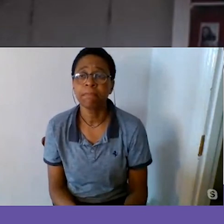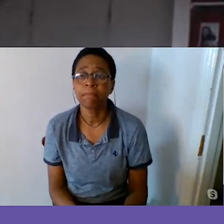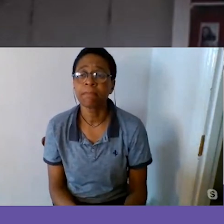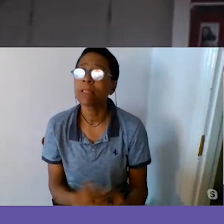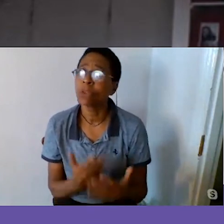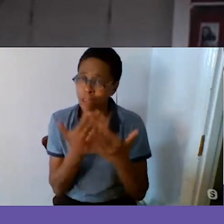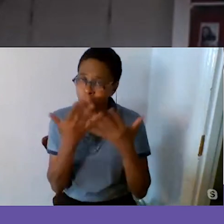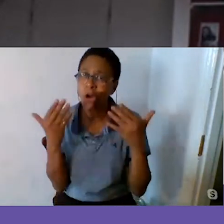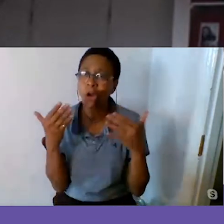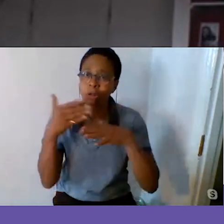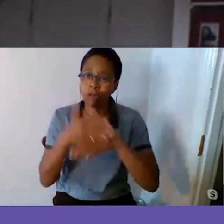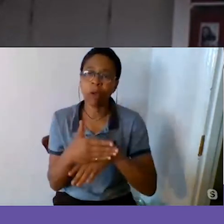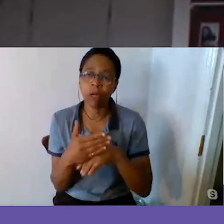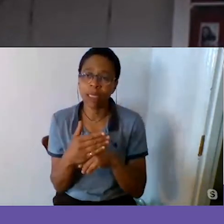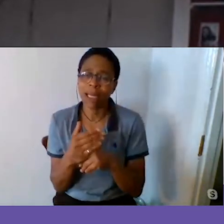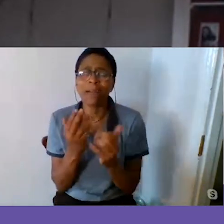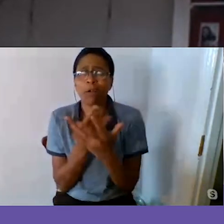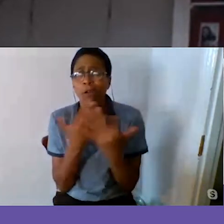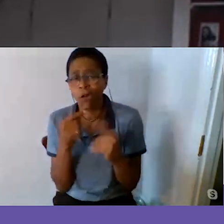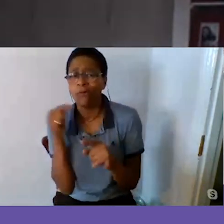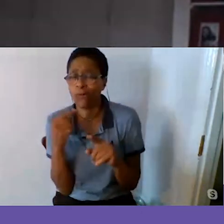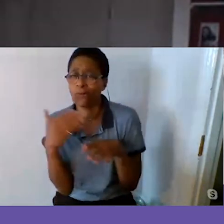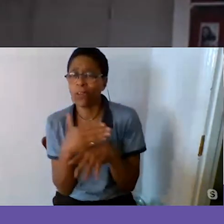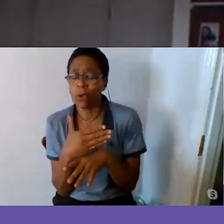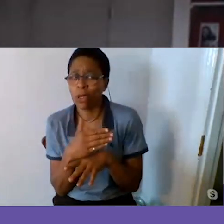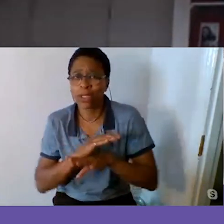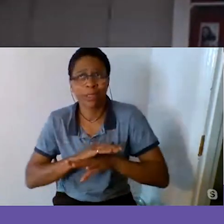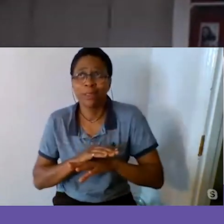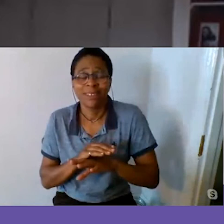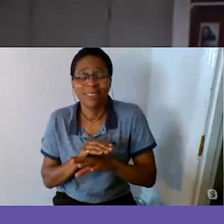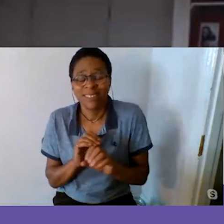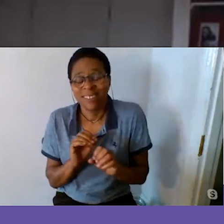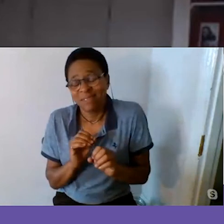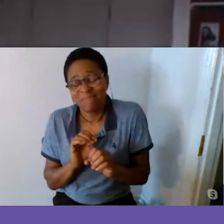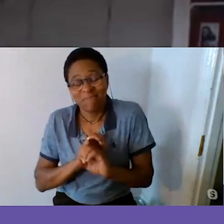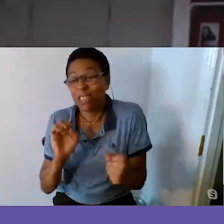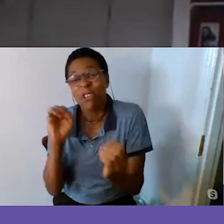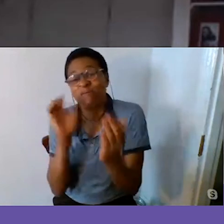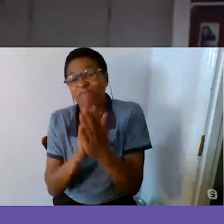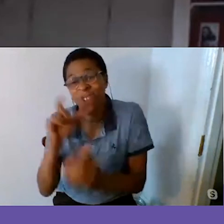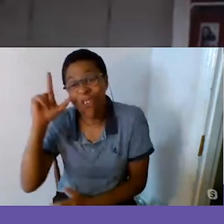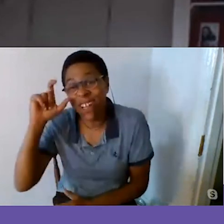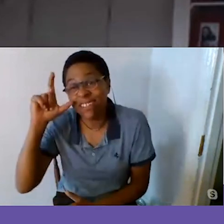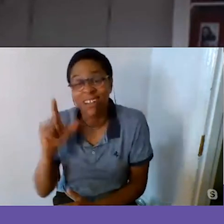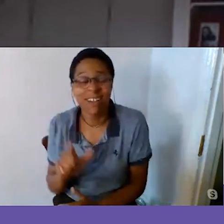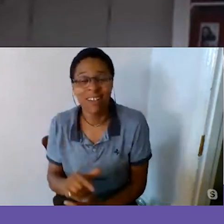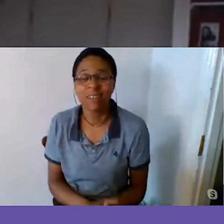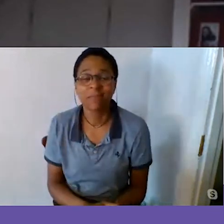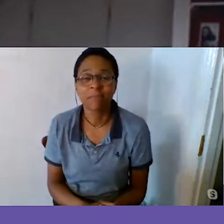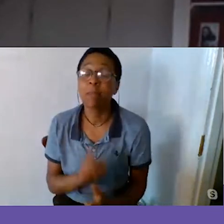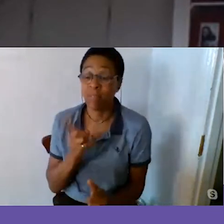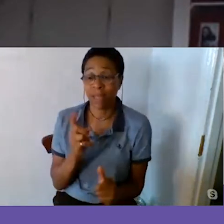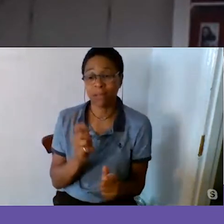of hard work, and a lot of it doesn't get to the Instagram page or whatever, but I guess that's